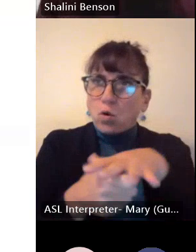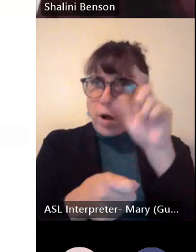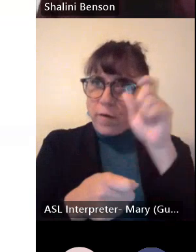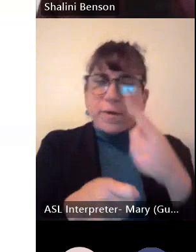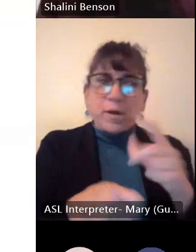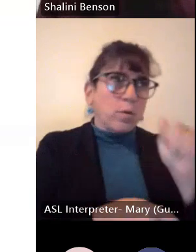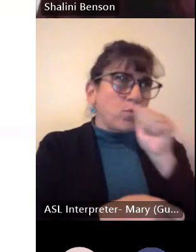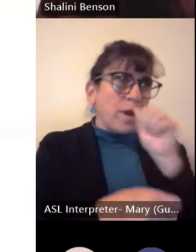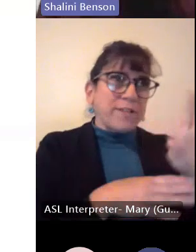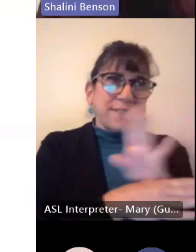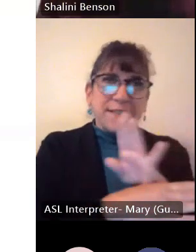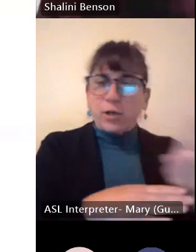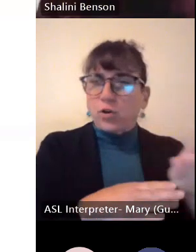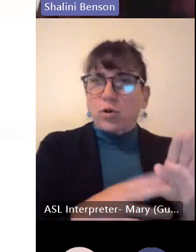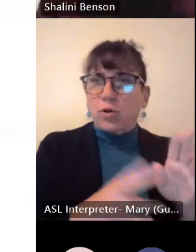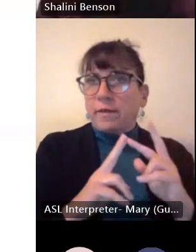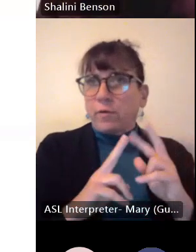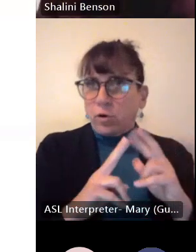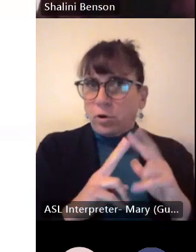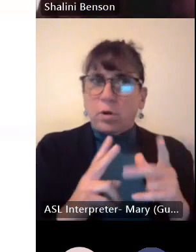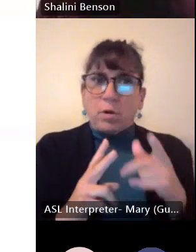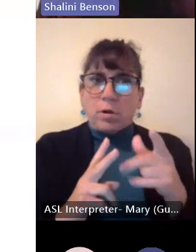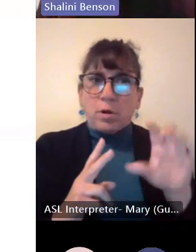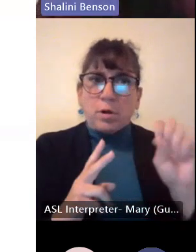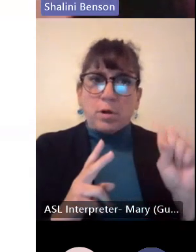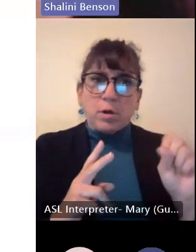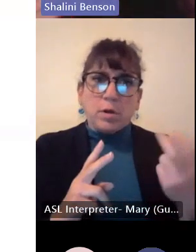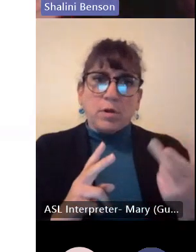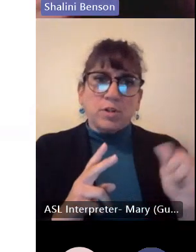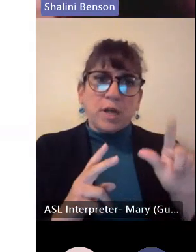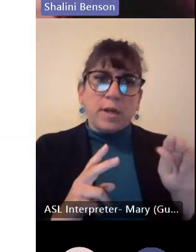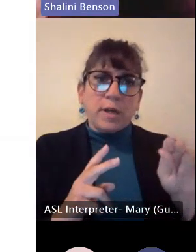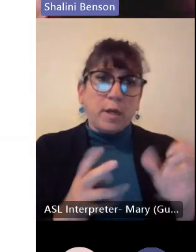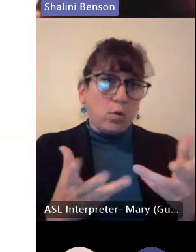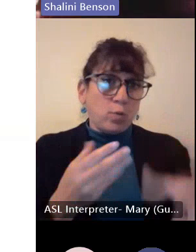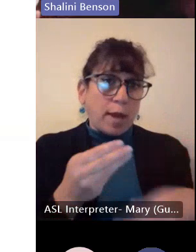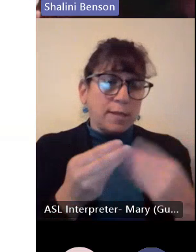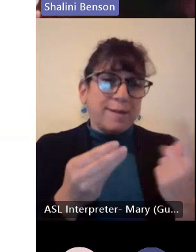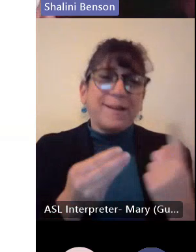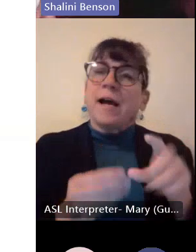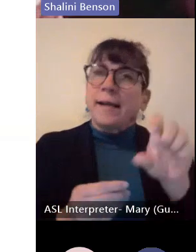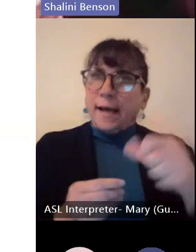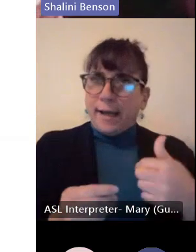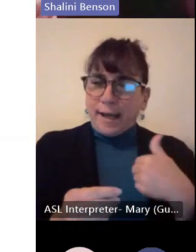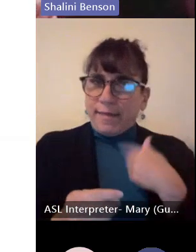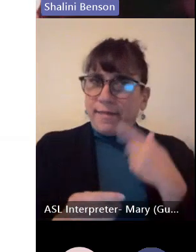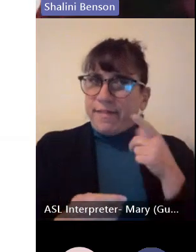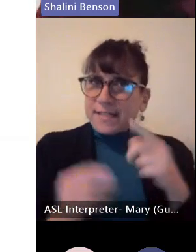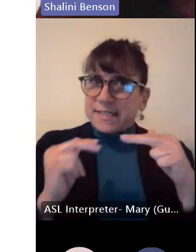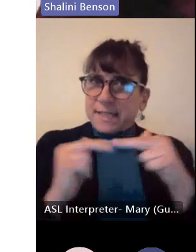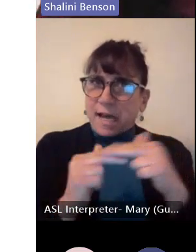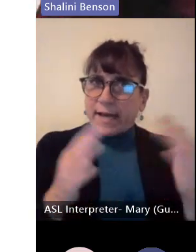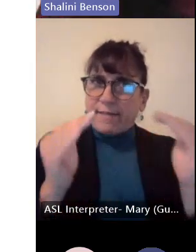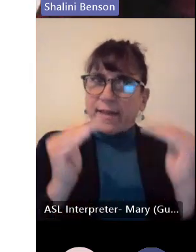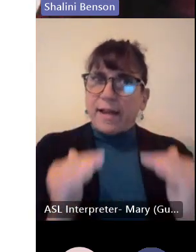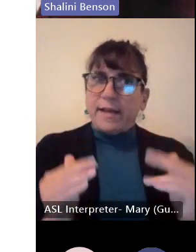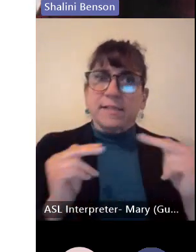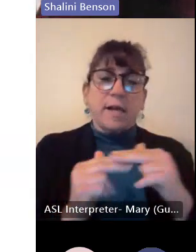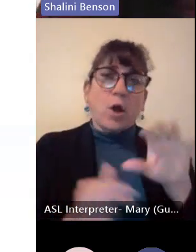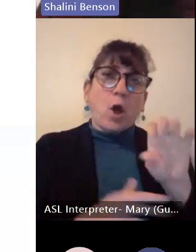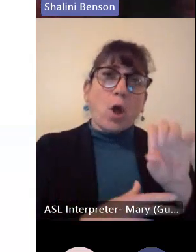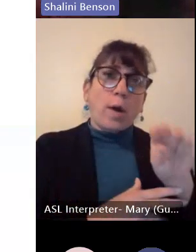for example. Shalini, any color you want to add? Yeah, I'd add this slide and the next one are really where OMB tells you